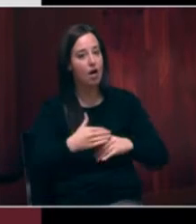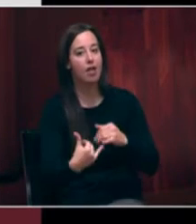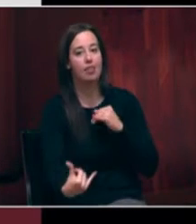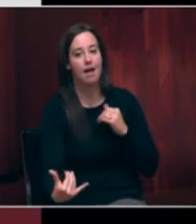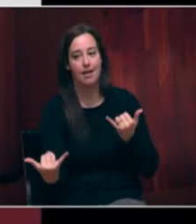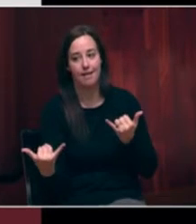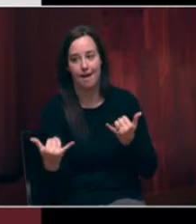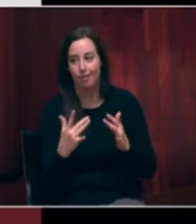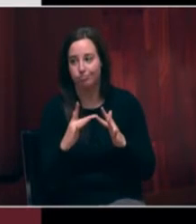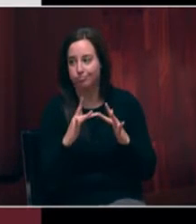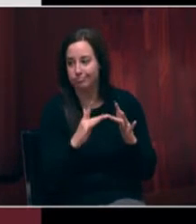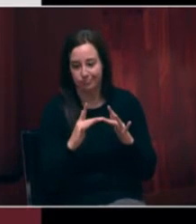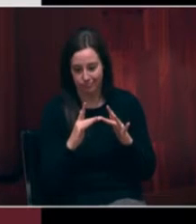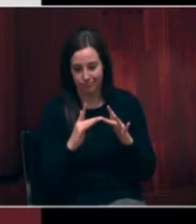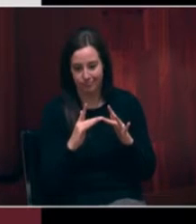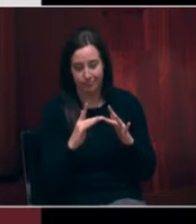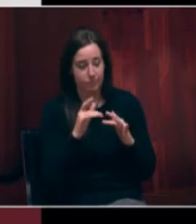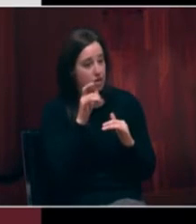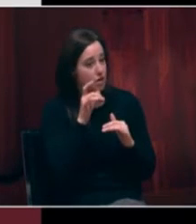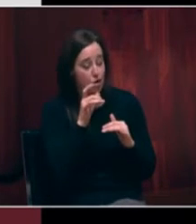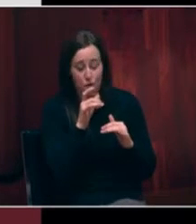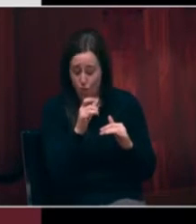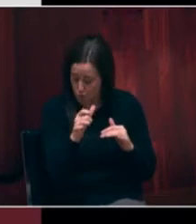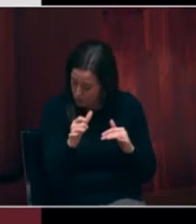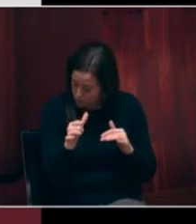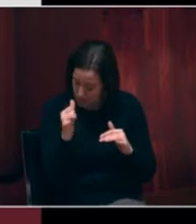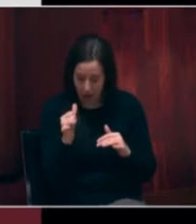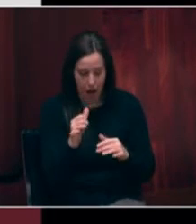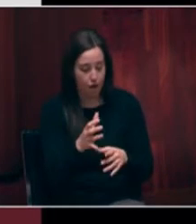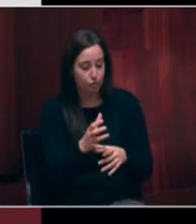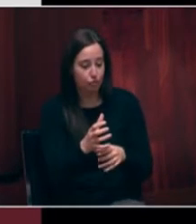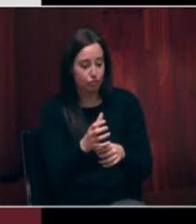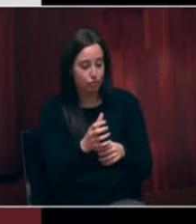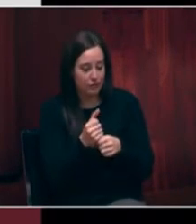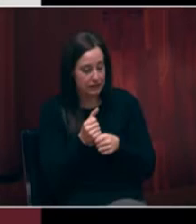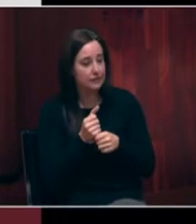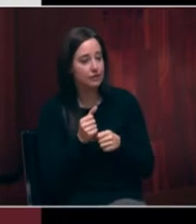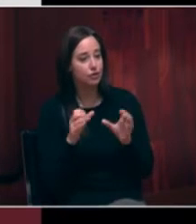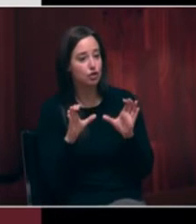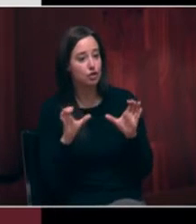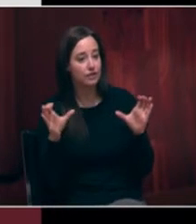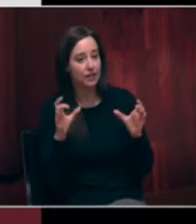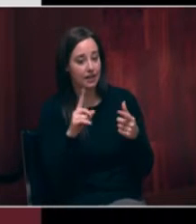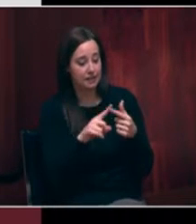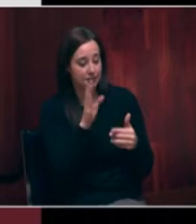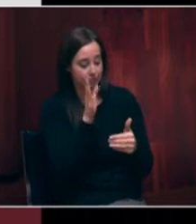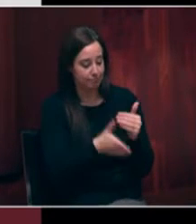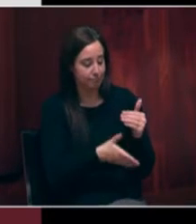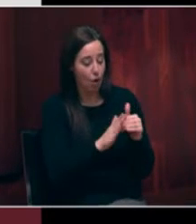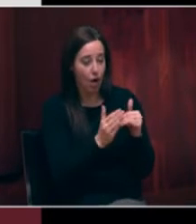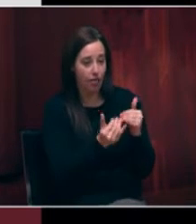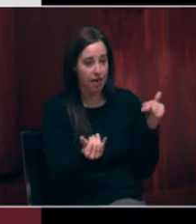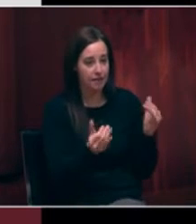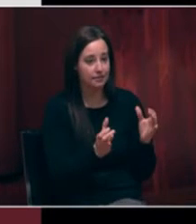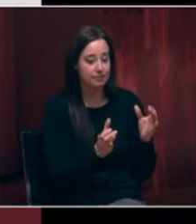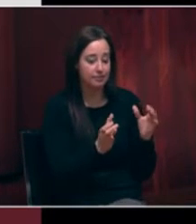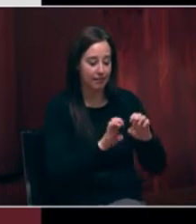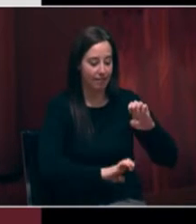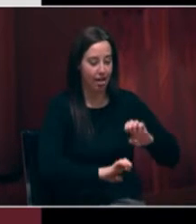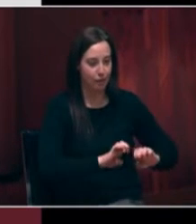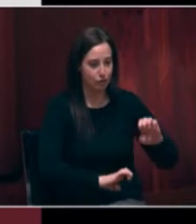are not going to get their course certificate for that course until they complete the evaluation. So you see here where next to KA3 you